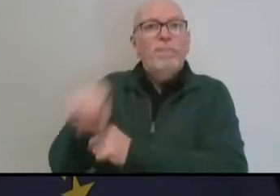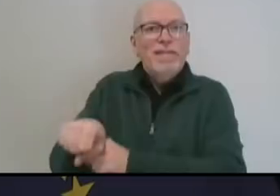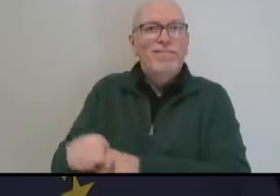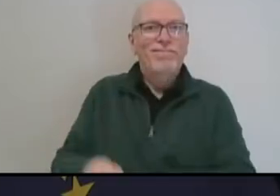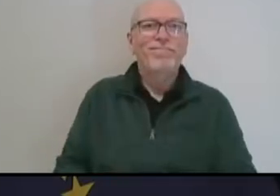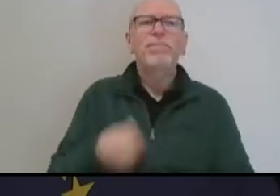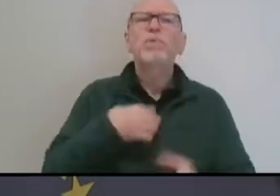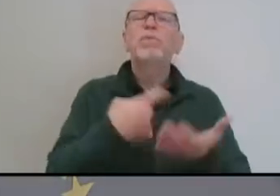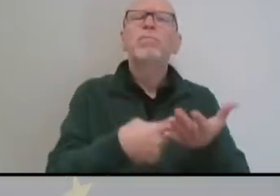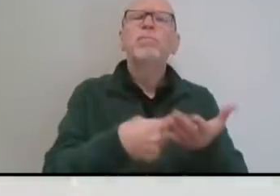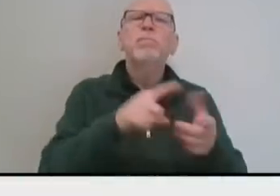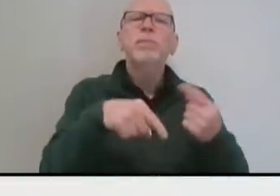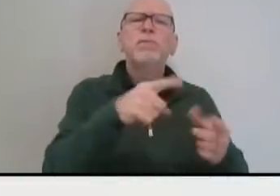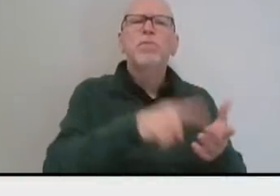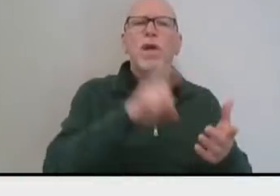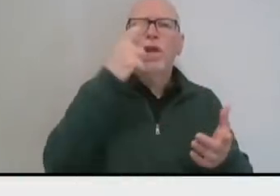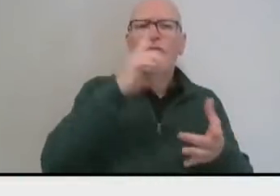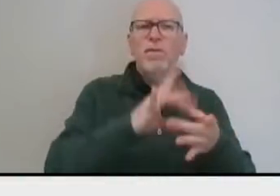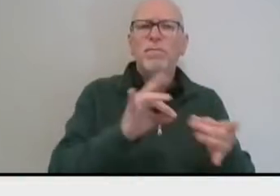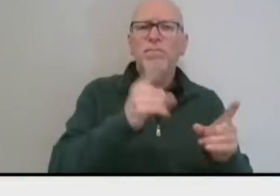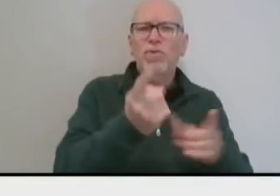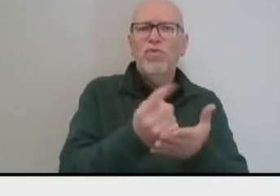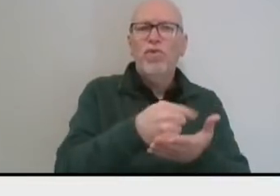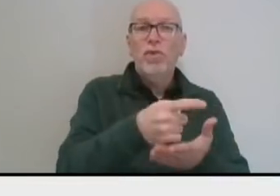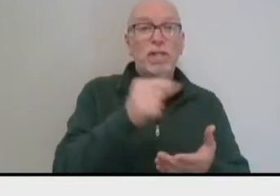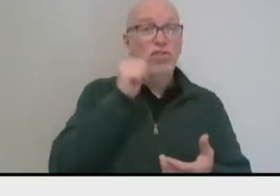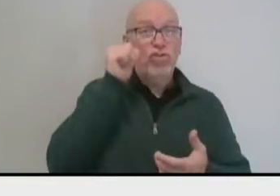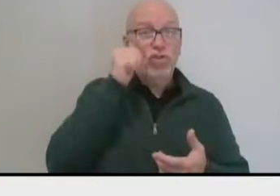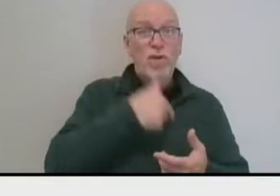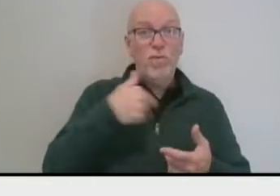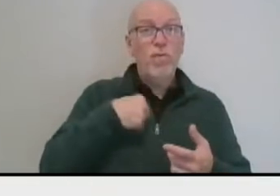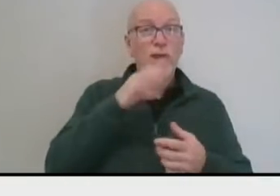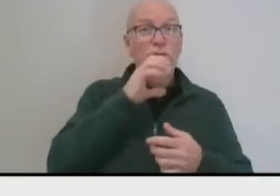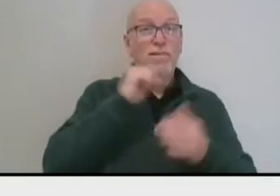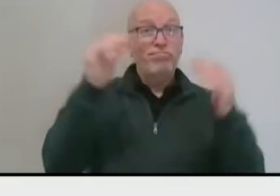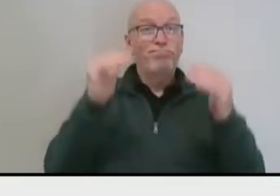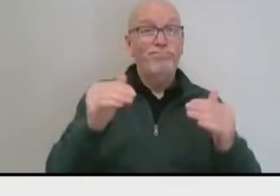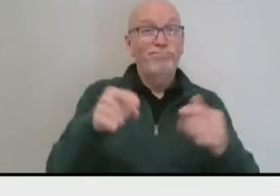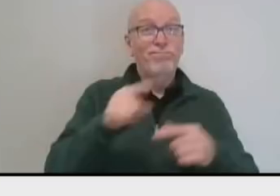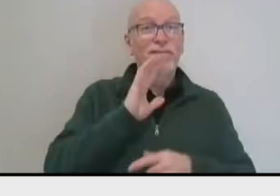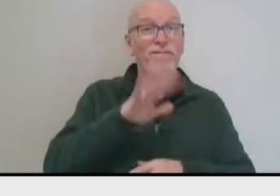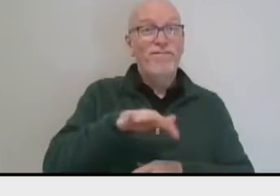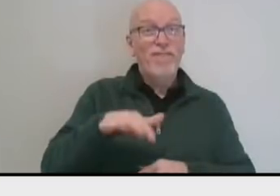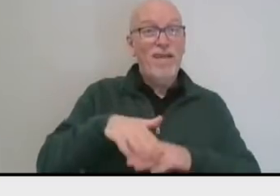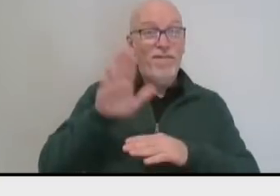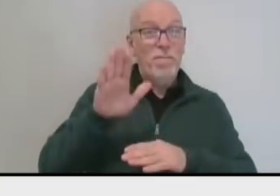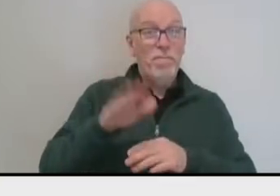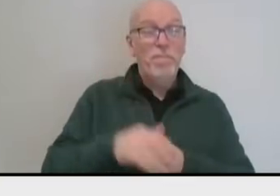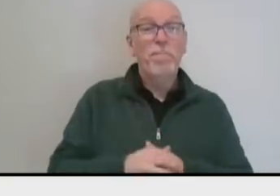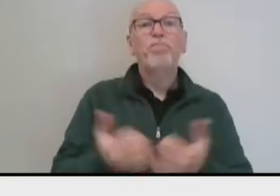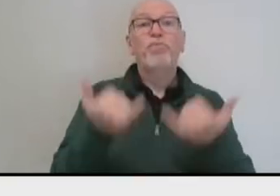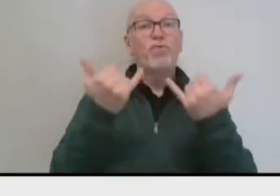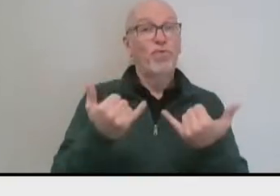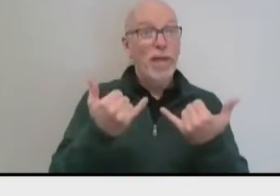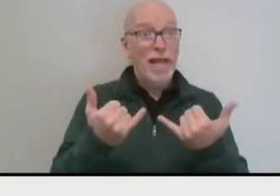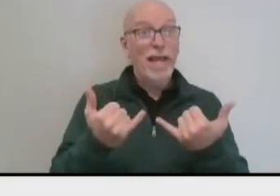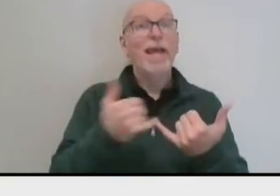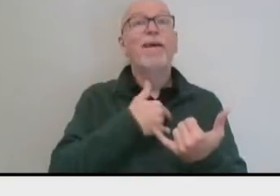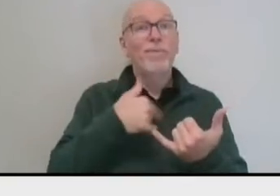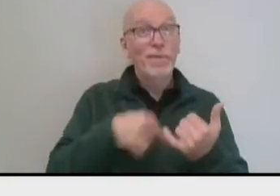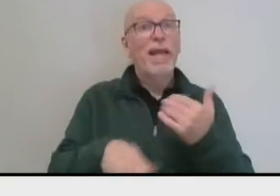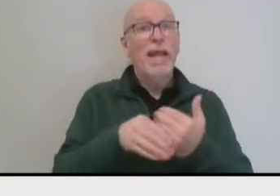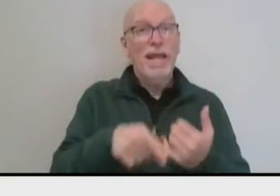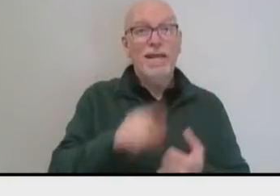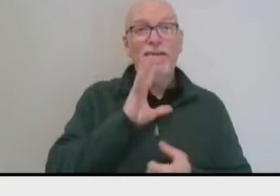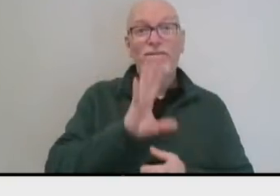governor touched on earlier. As you know, yesterday we expanded eligibility to Hoosiers 55 and older, and today we are adding Hoosiers